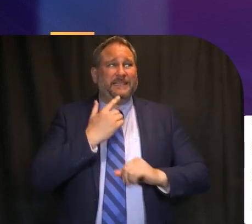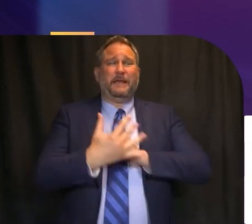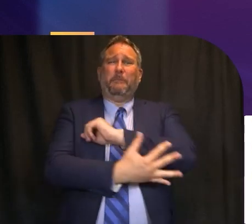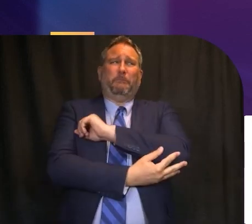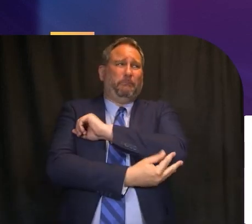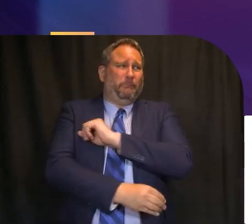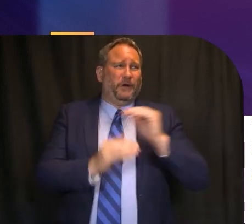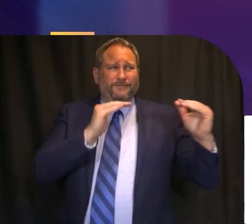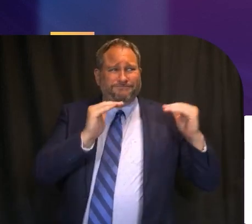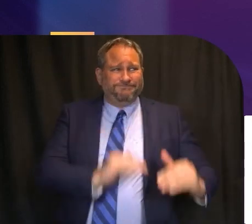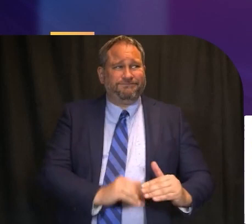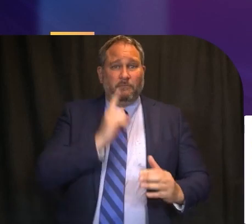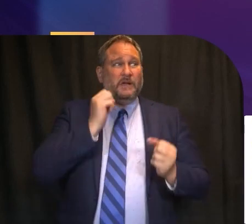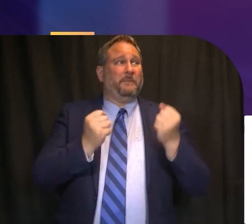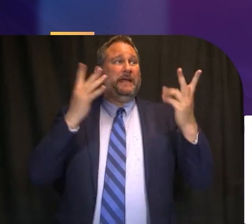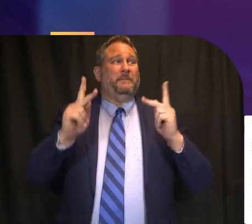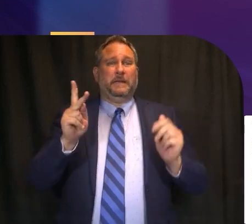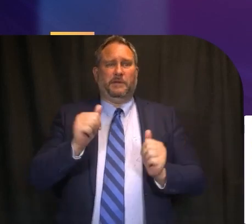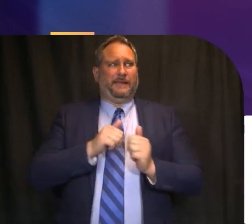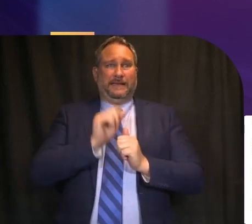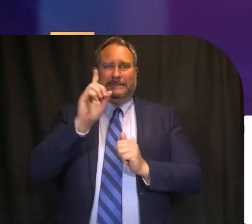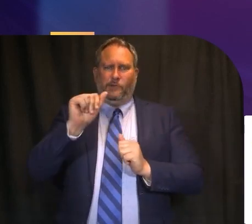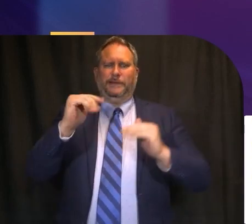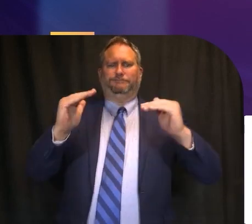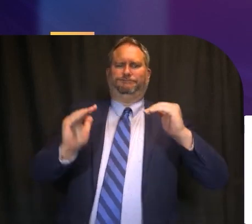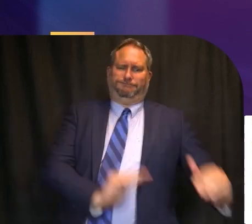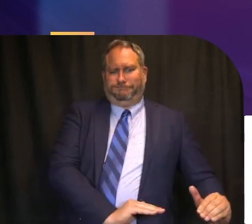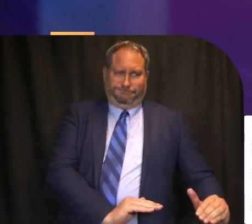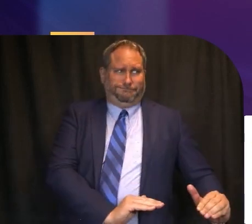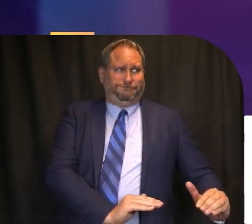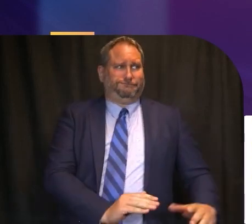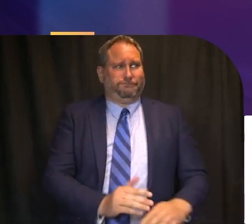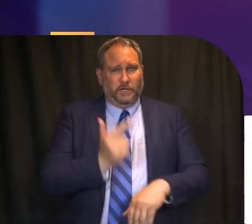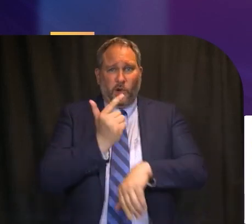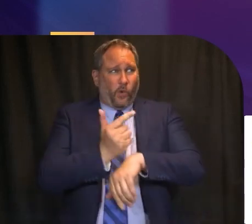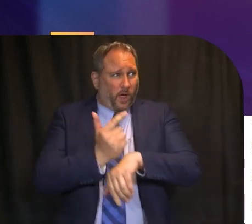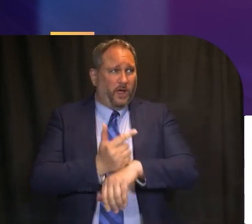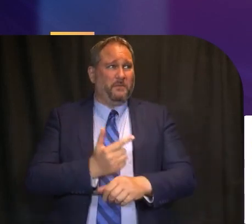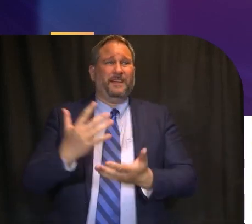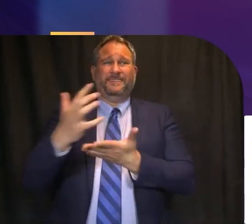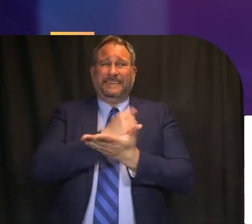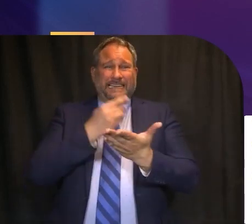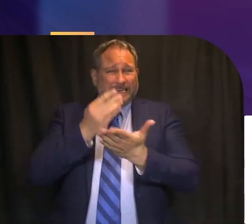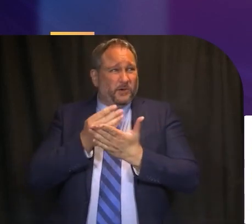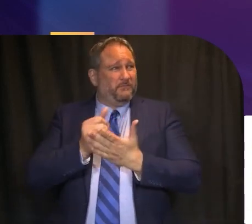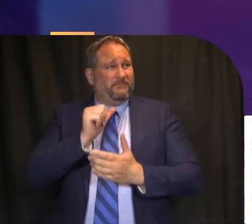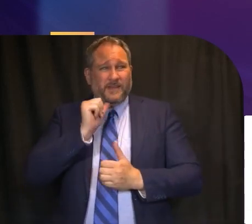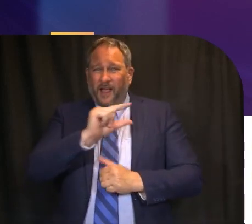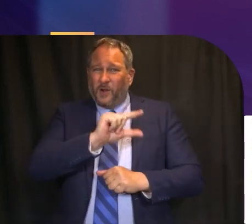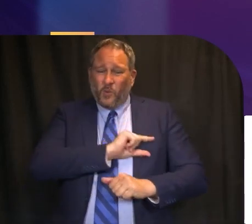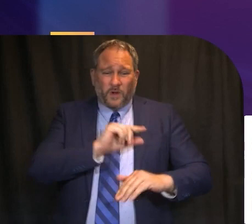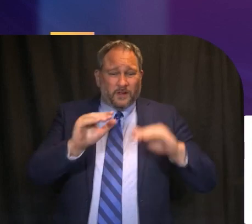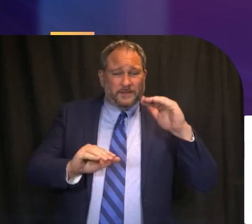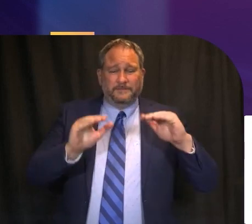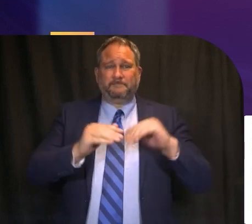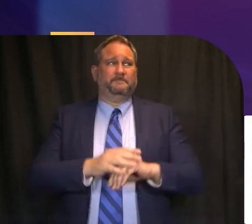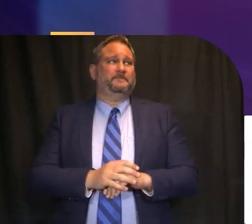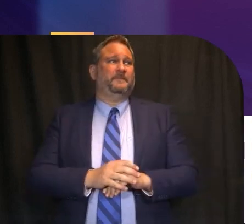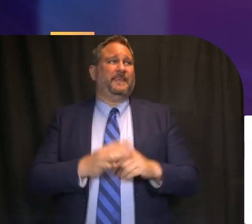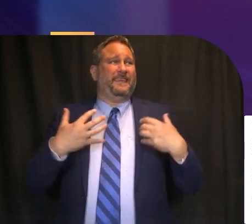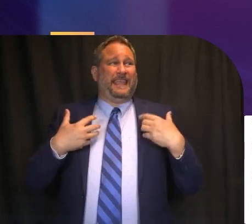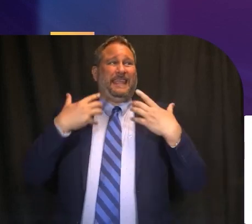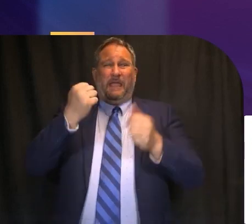The income inequality, food insecurity, and inadequate health care because disabled people in the U.S. territories are